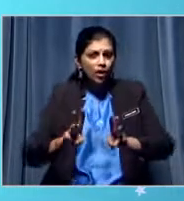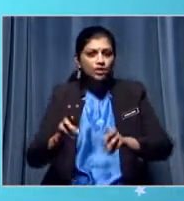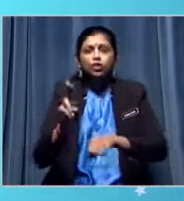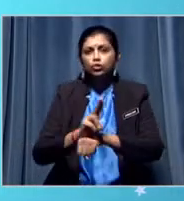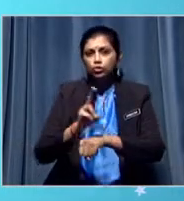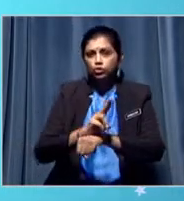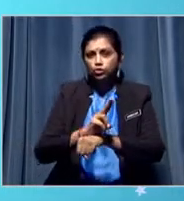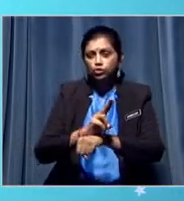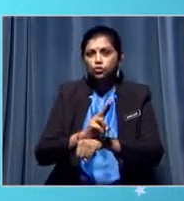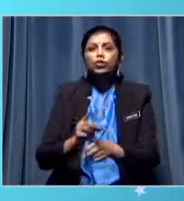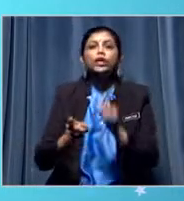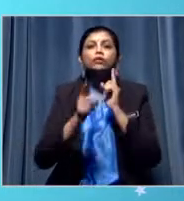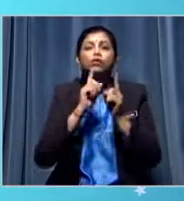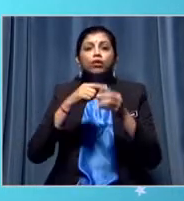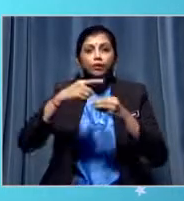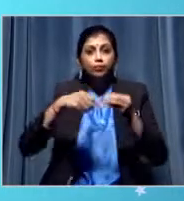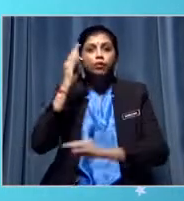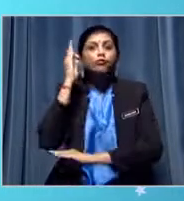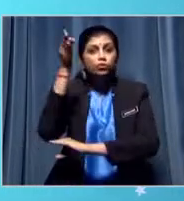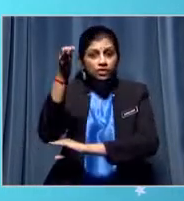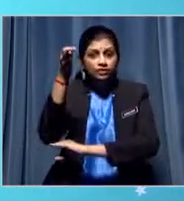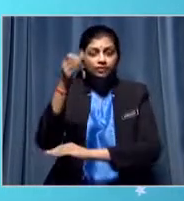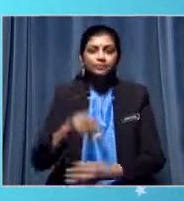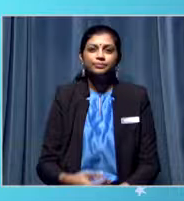to talk about the future.